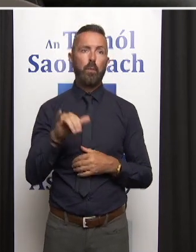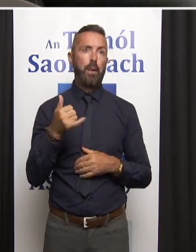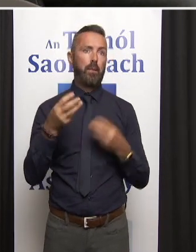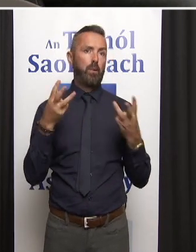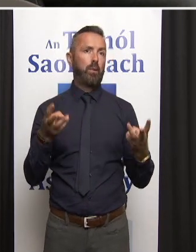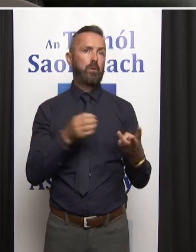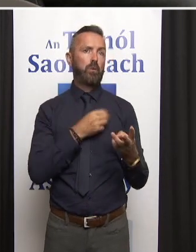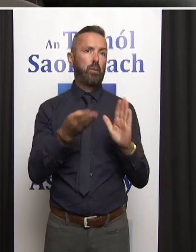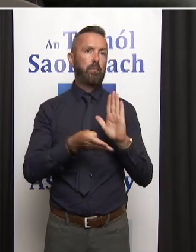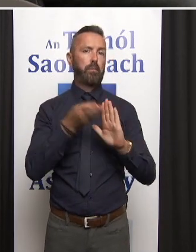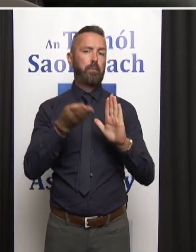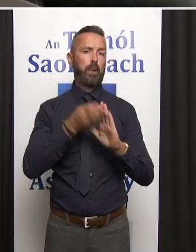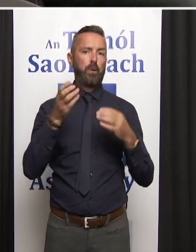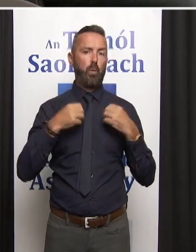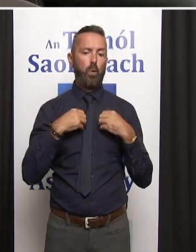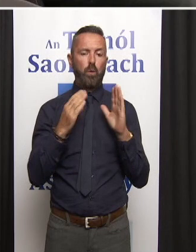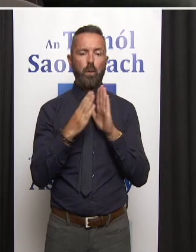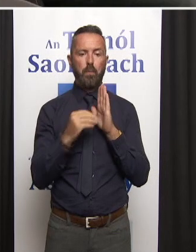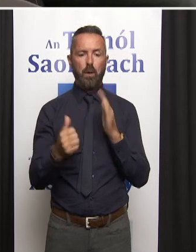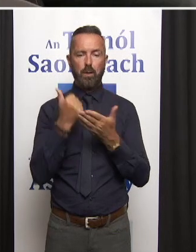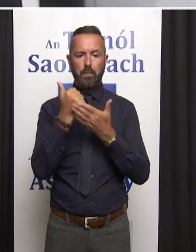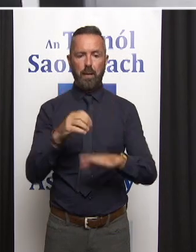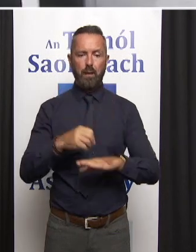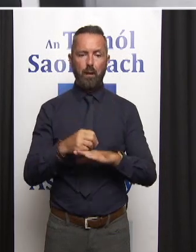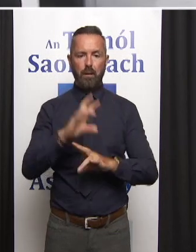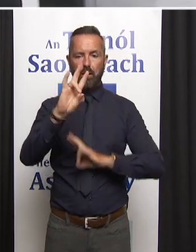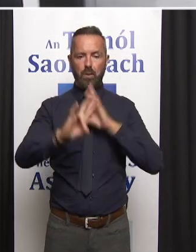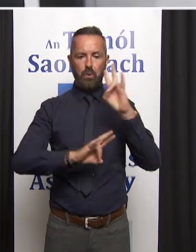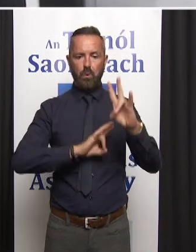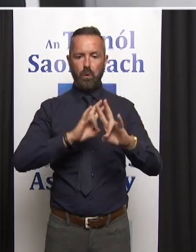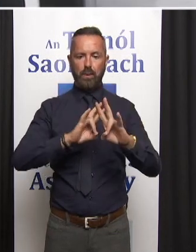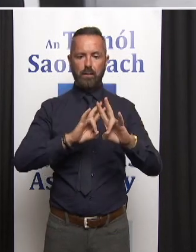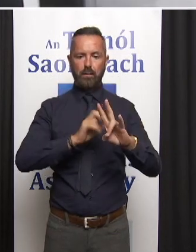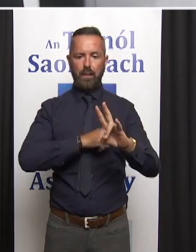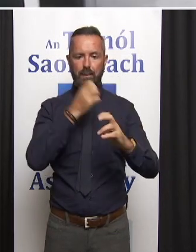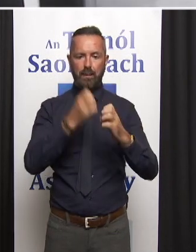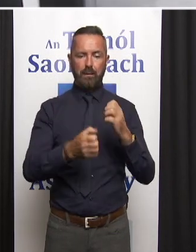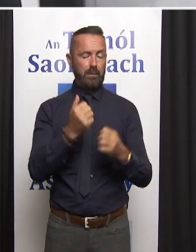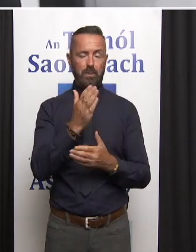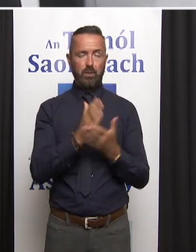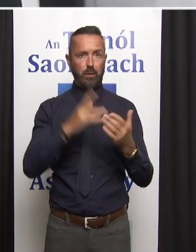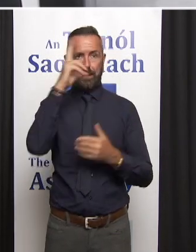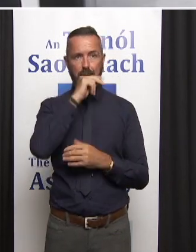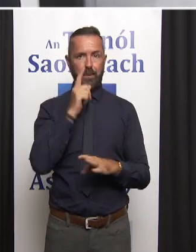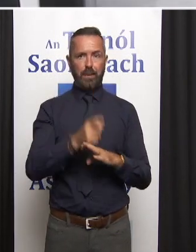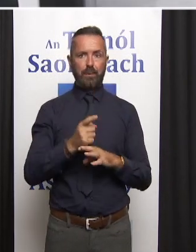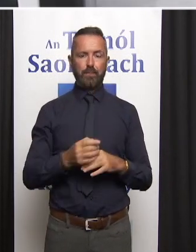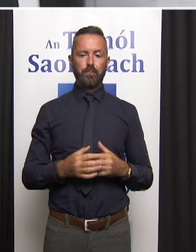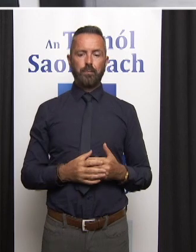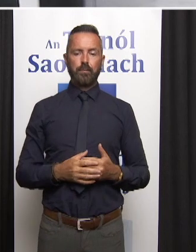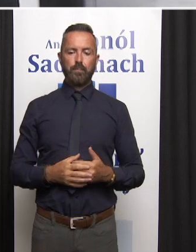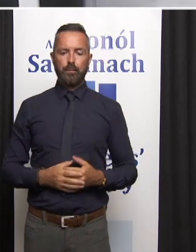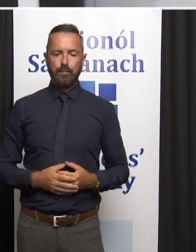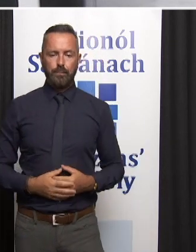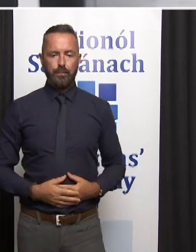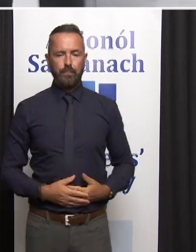to build your own model based on a series of questions. We've just given some examples, and that's all they are, the yes,